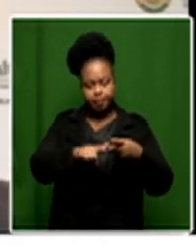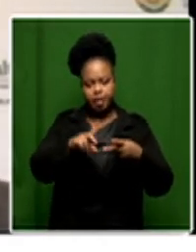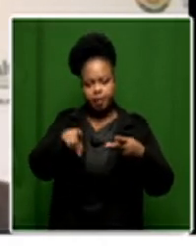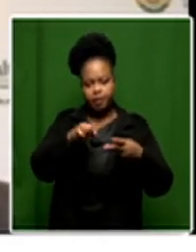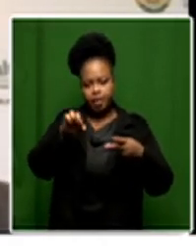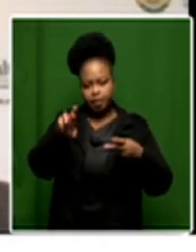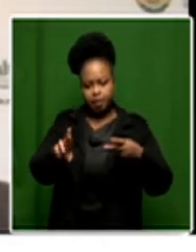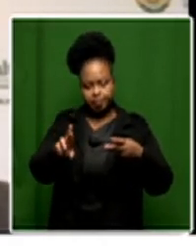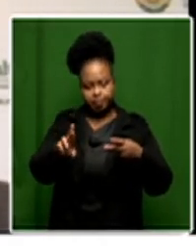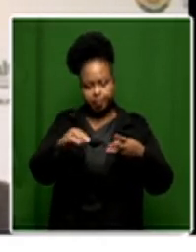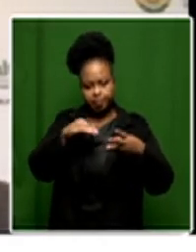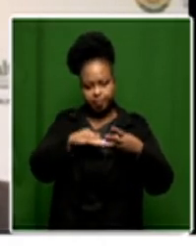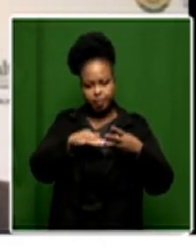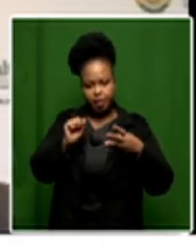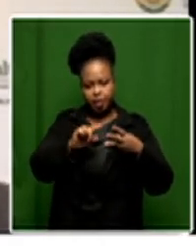the